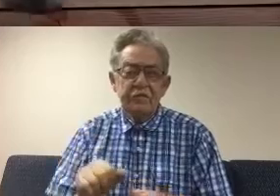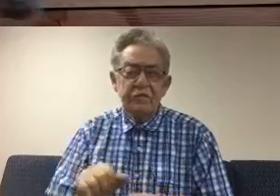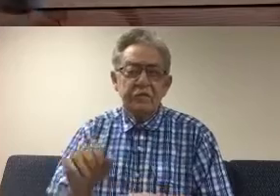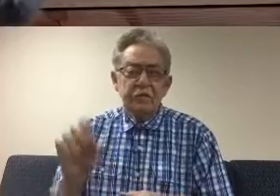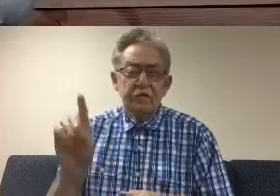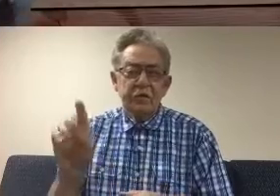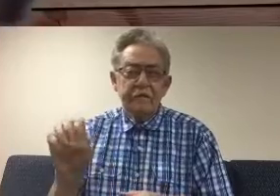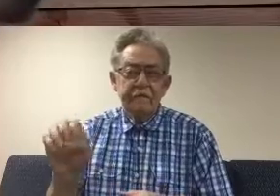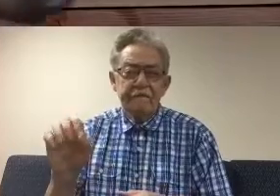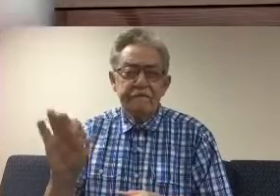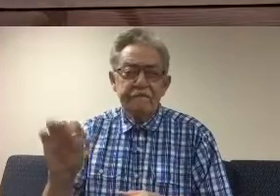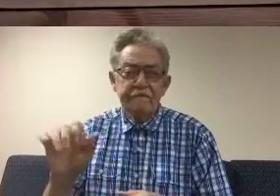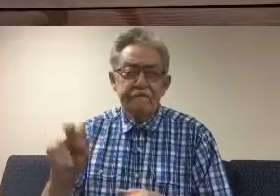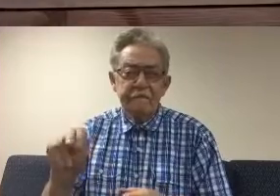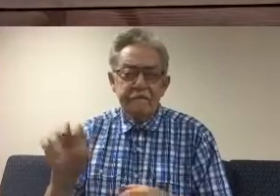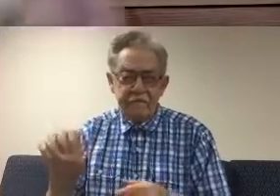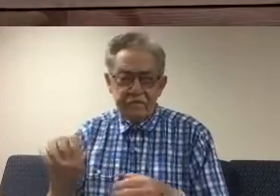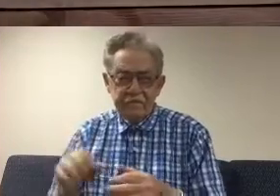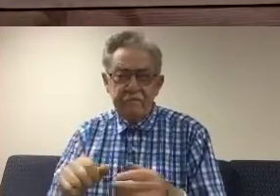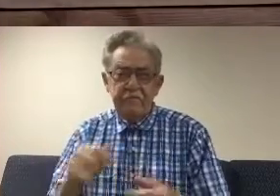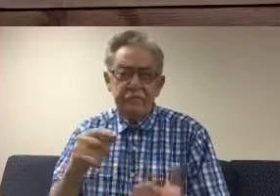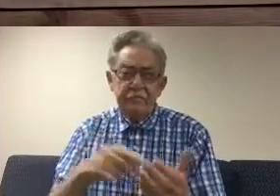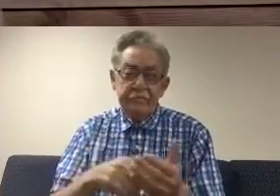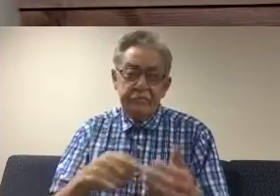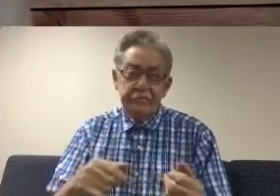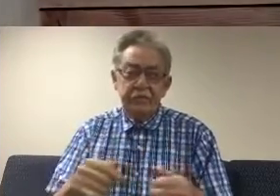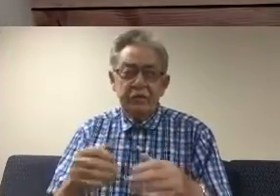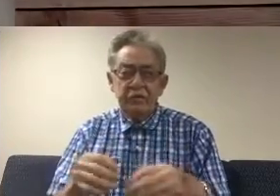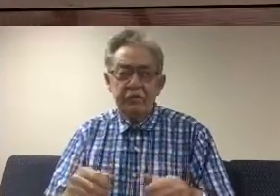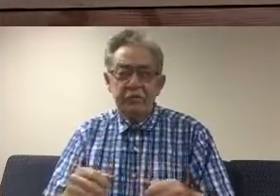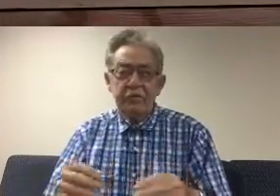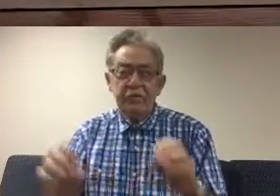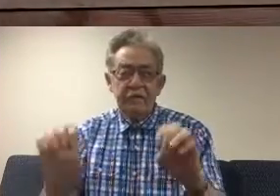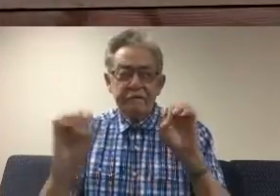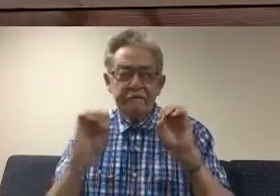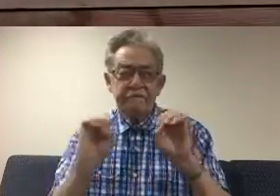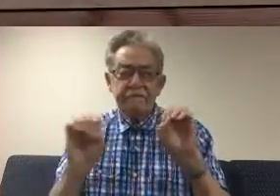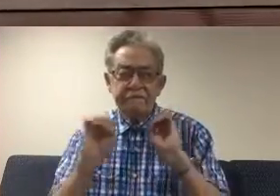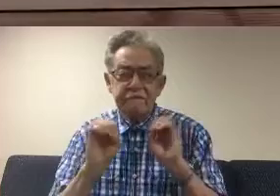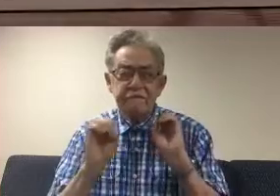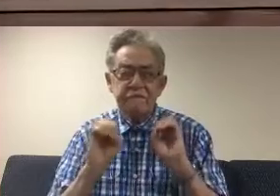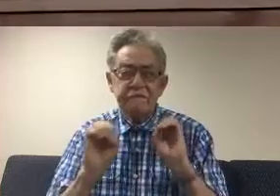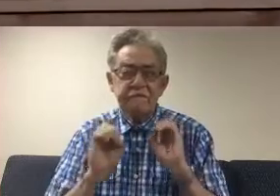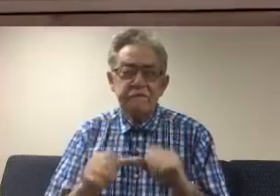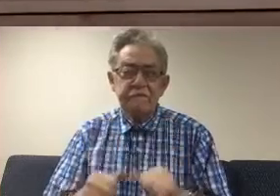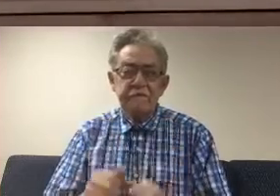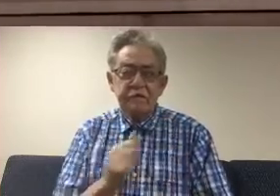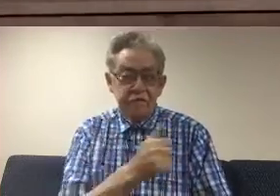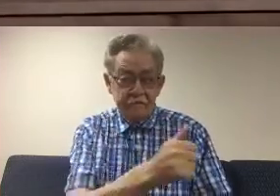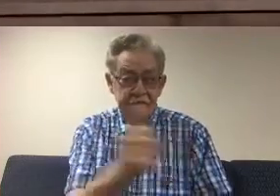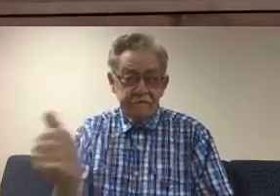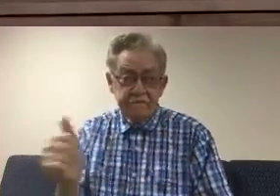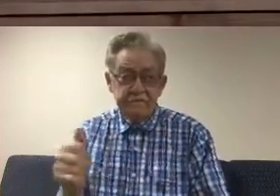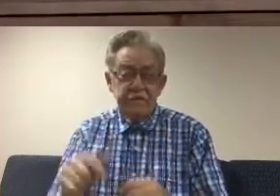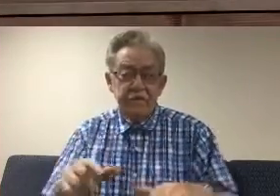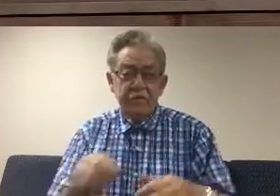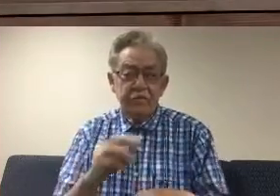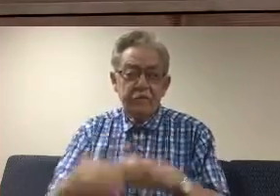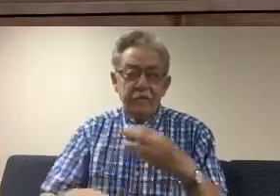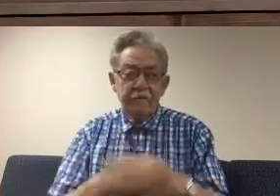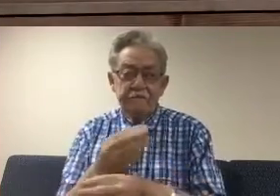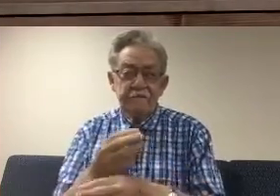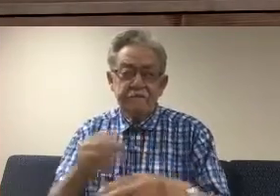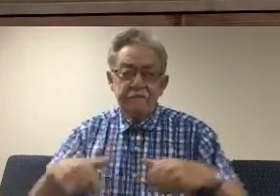and you have to keep up with it or else you just get shut down. You have to educate yourself, right? That's the world that we live in. It's silly,